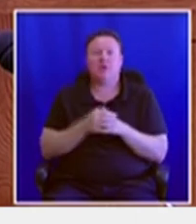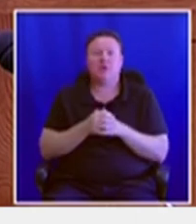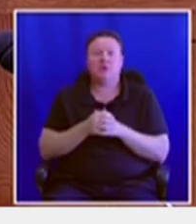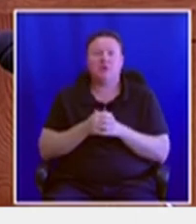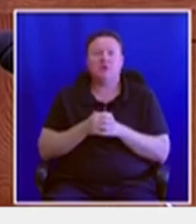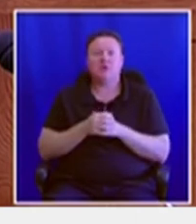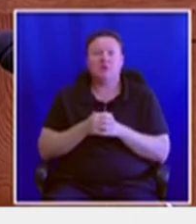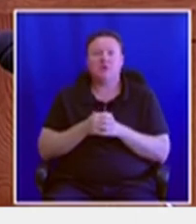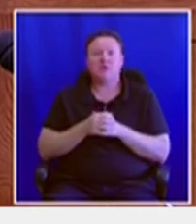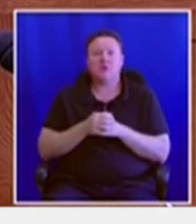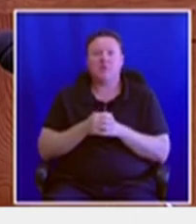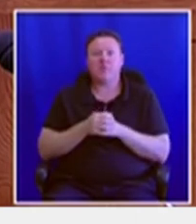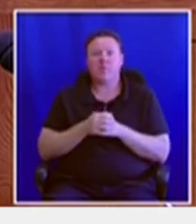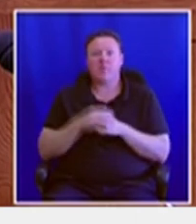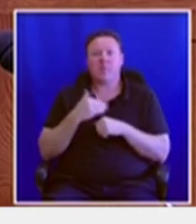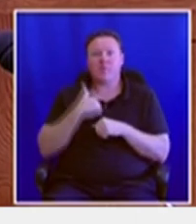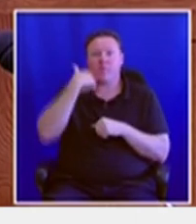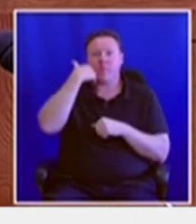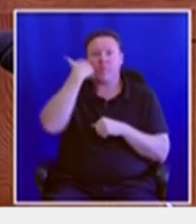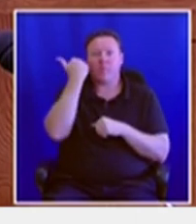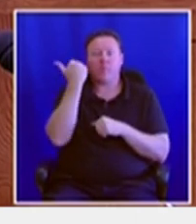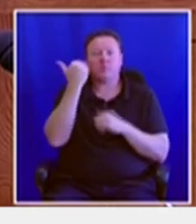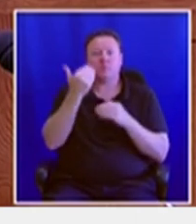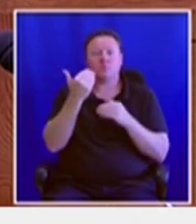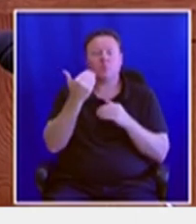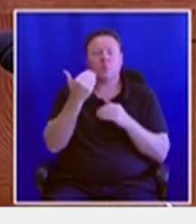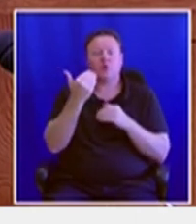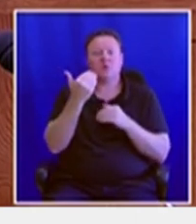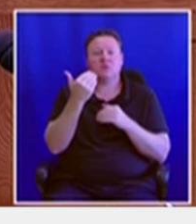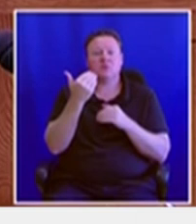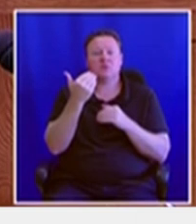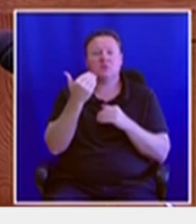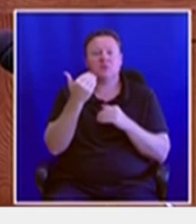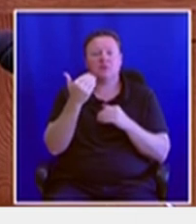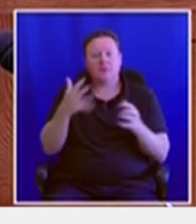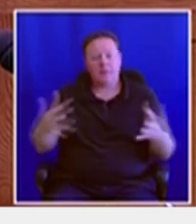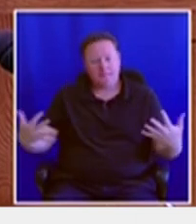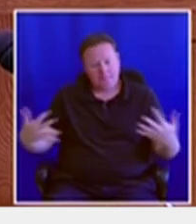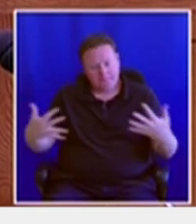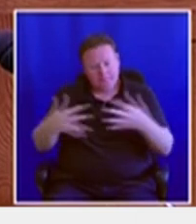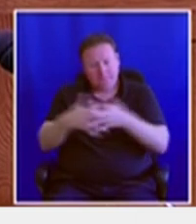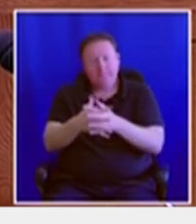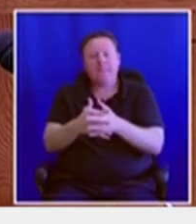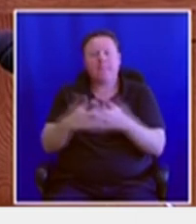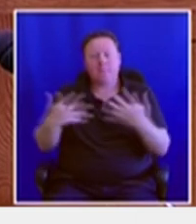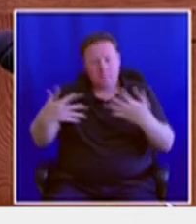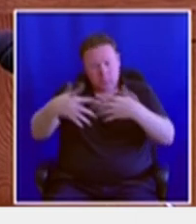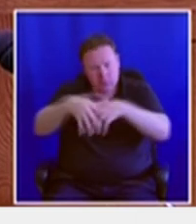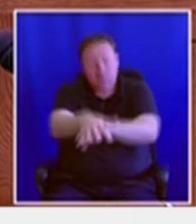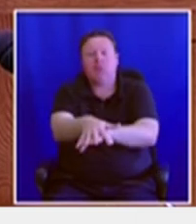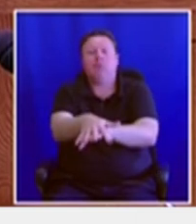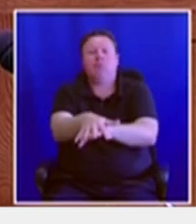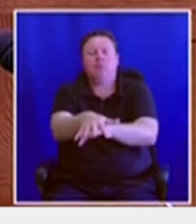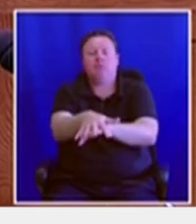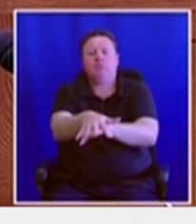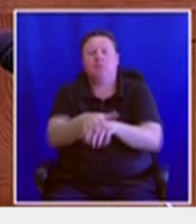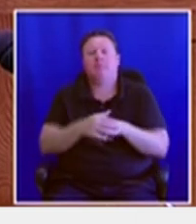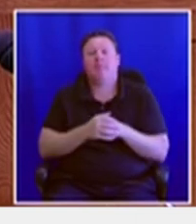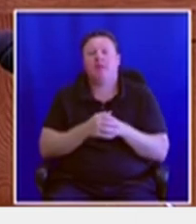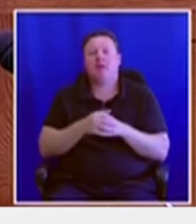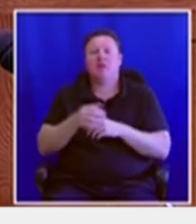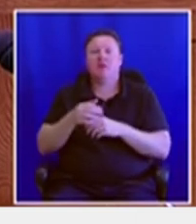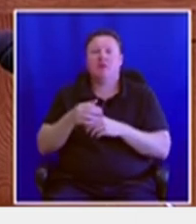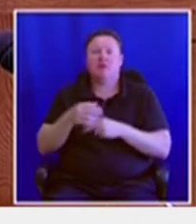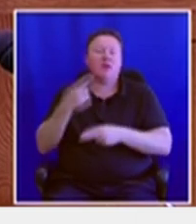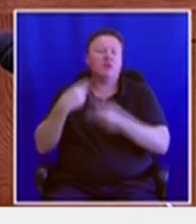I do wish and long for a consolidated, fully consolidated,